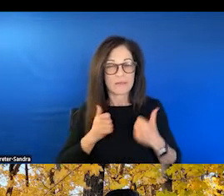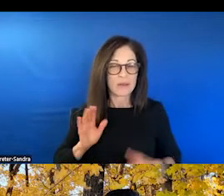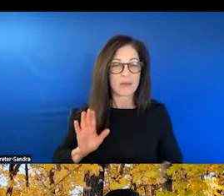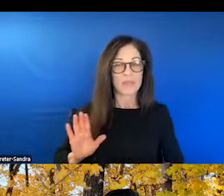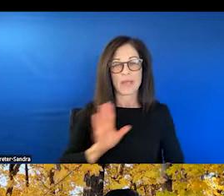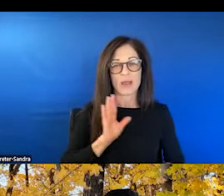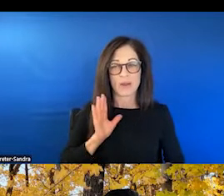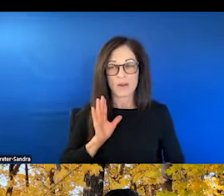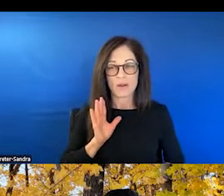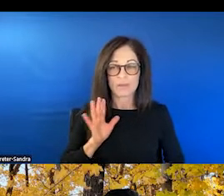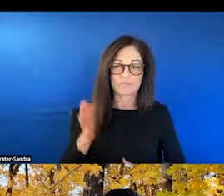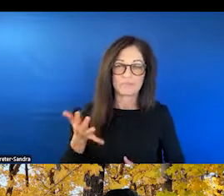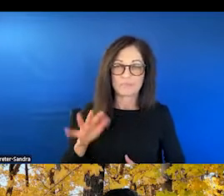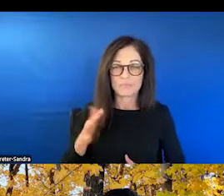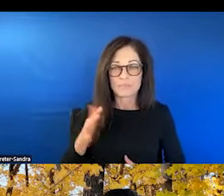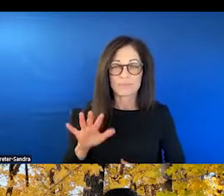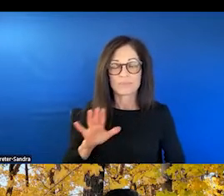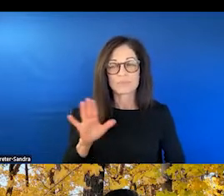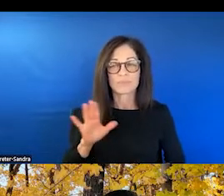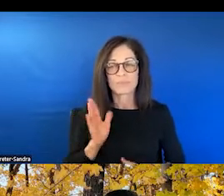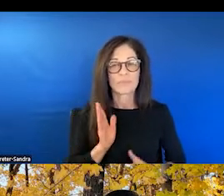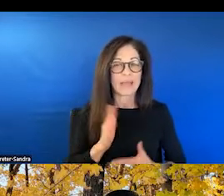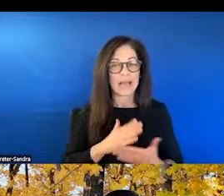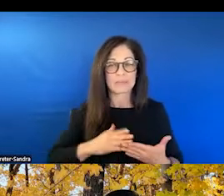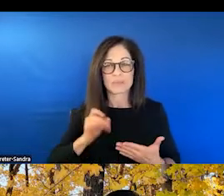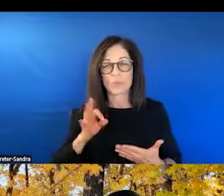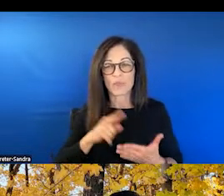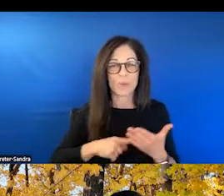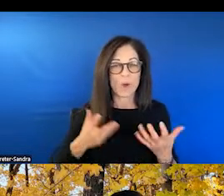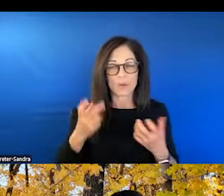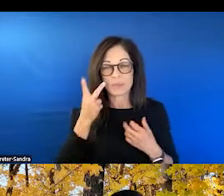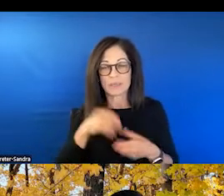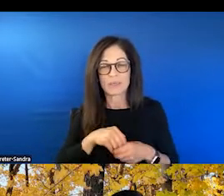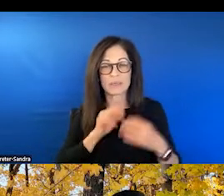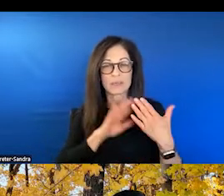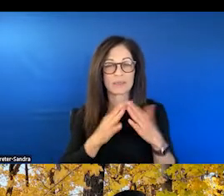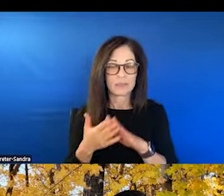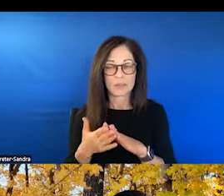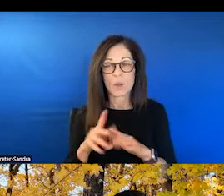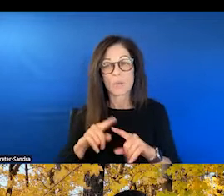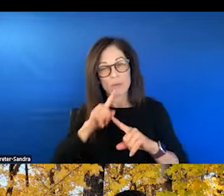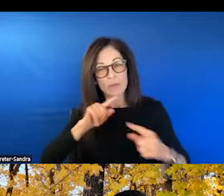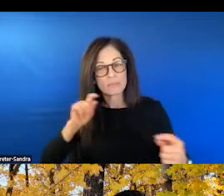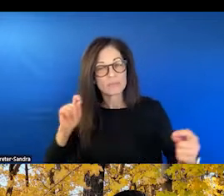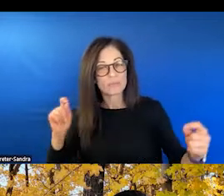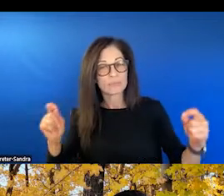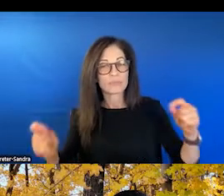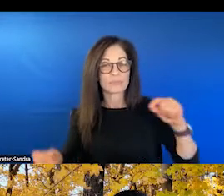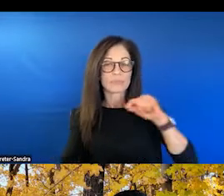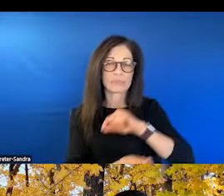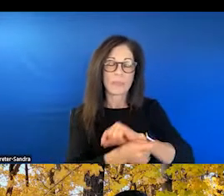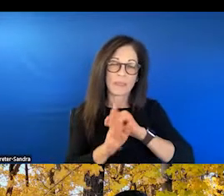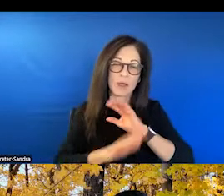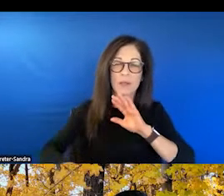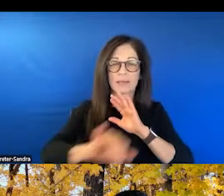of their aspects of what they would like to see in their communities, but really transforming their